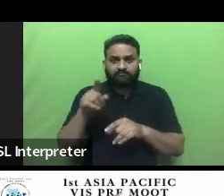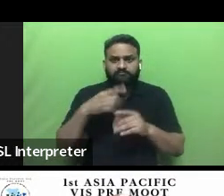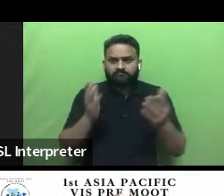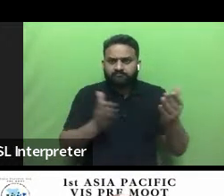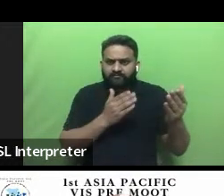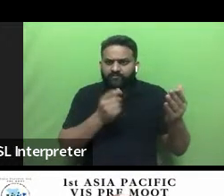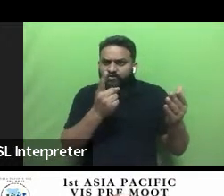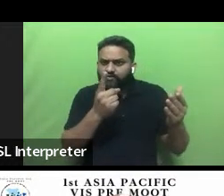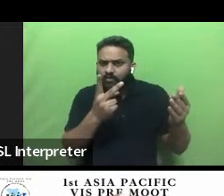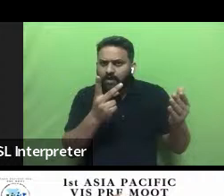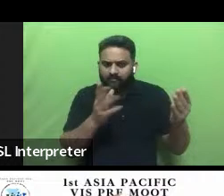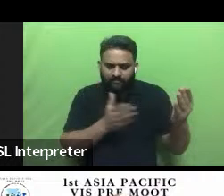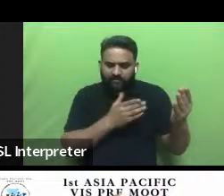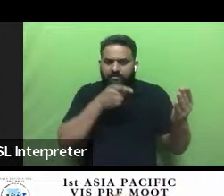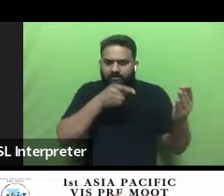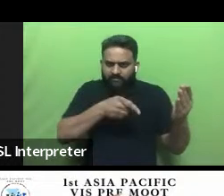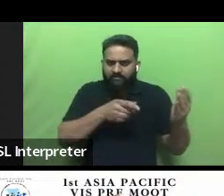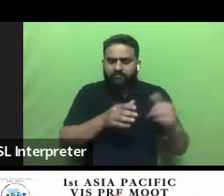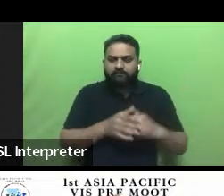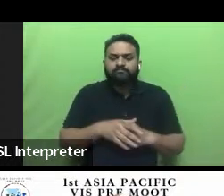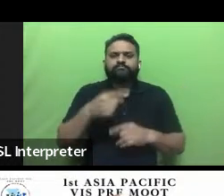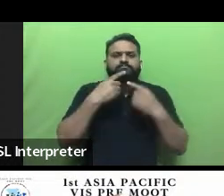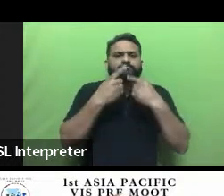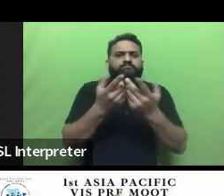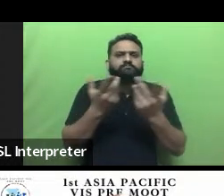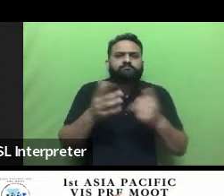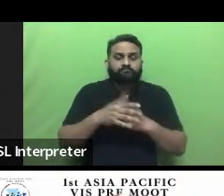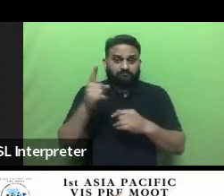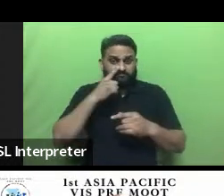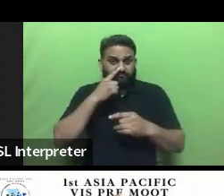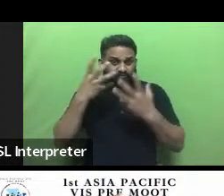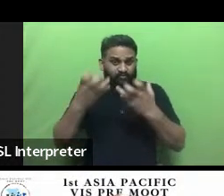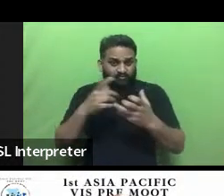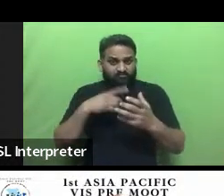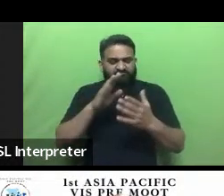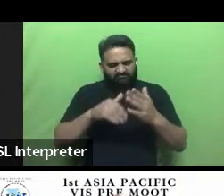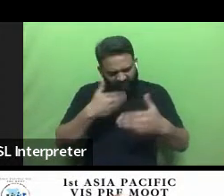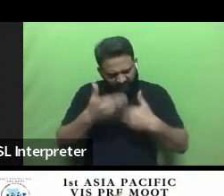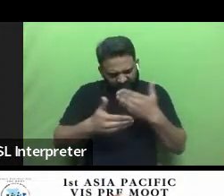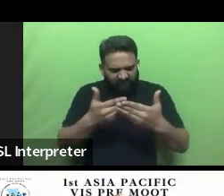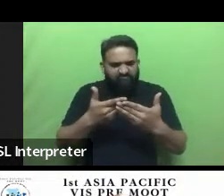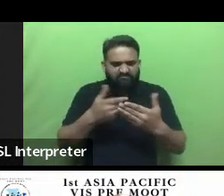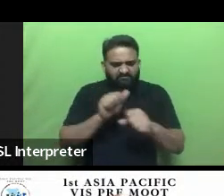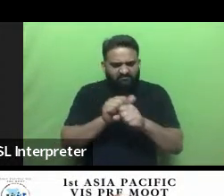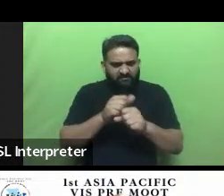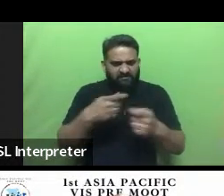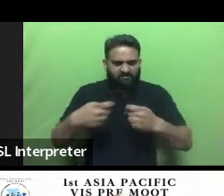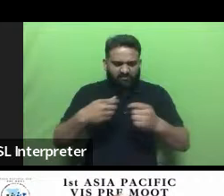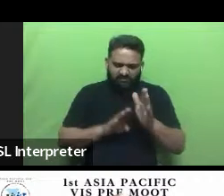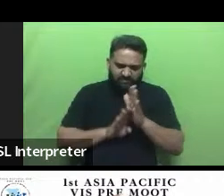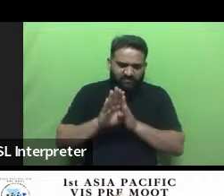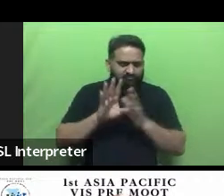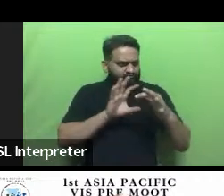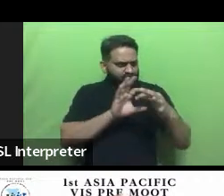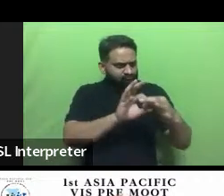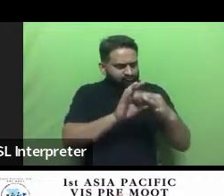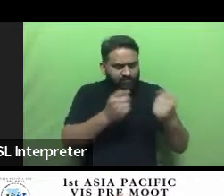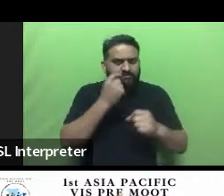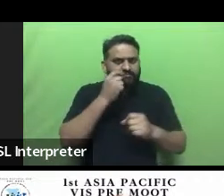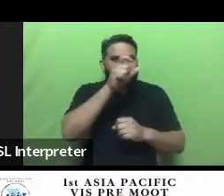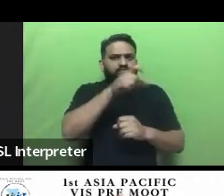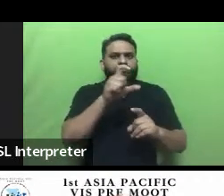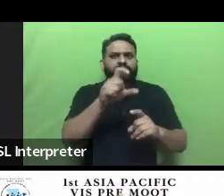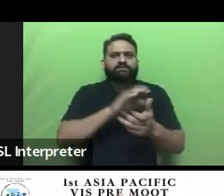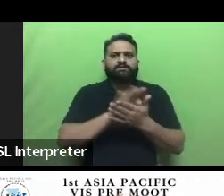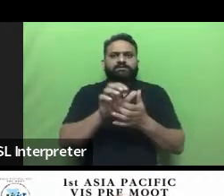of the record, to say that she would like to re-establish her long-lasting and successful business relationship with Mr. Chandra while